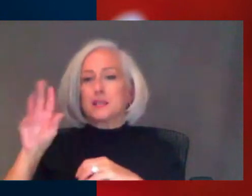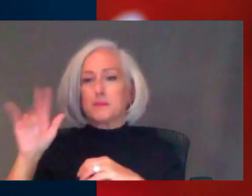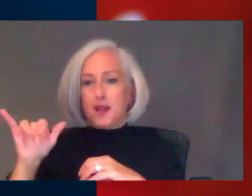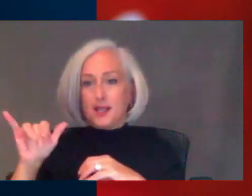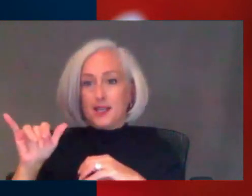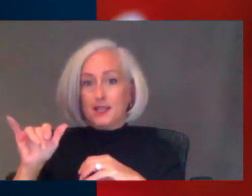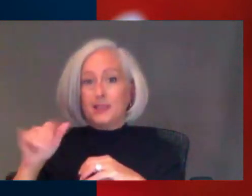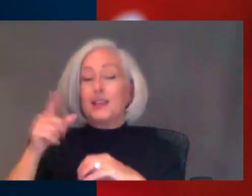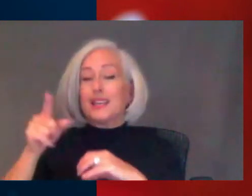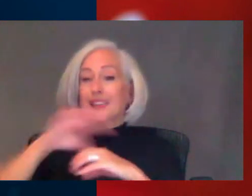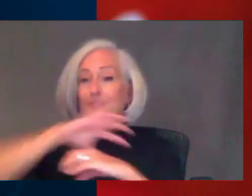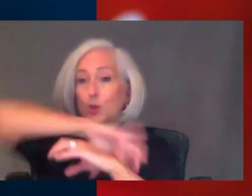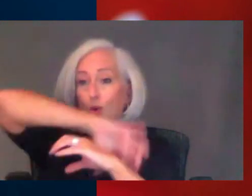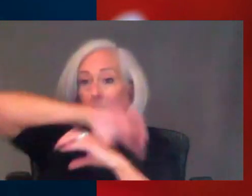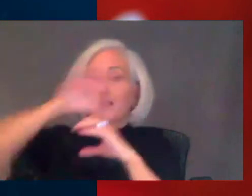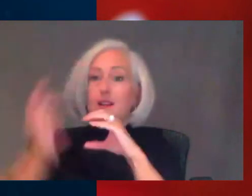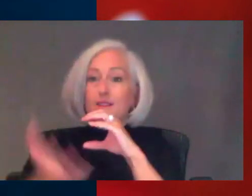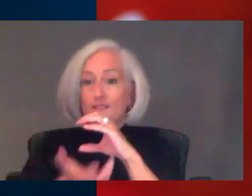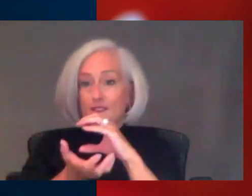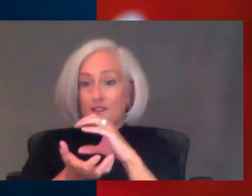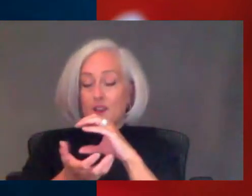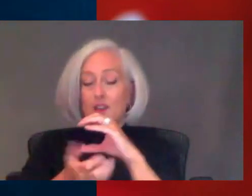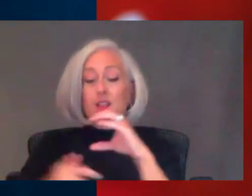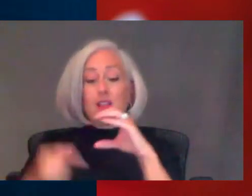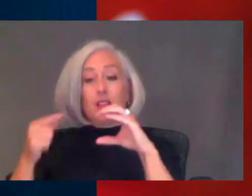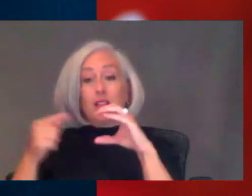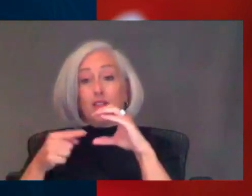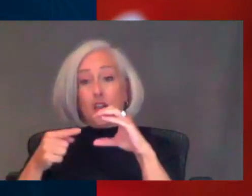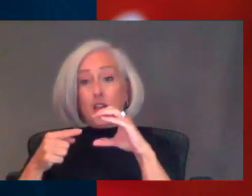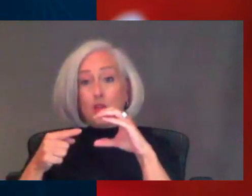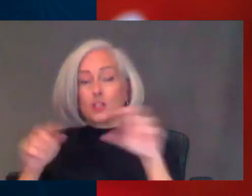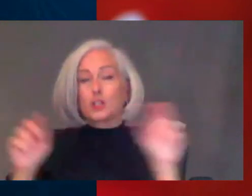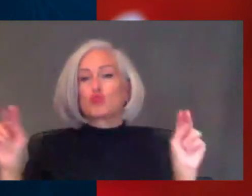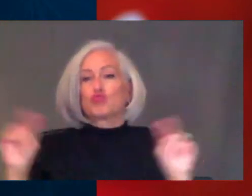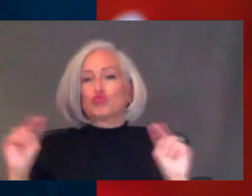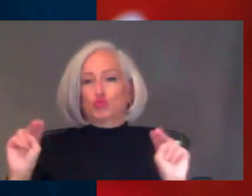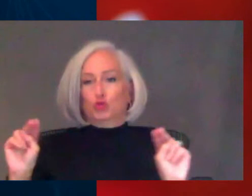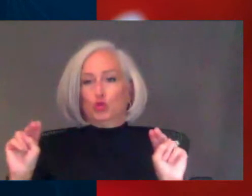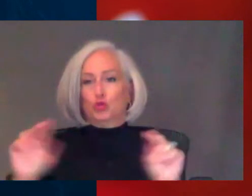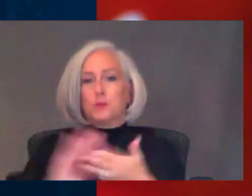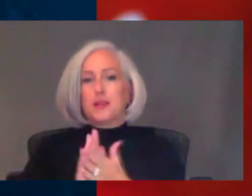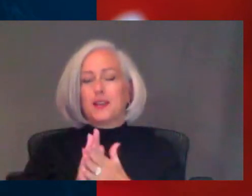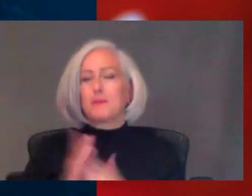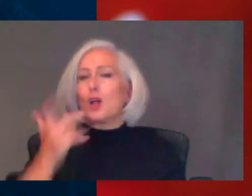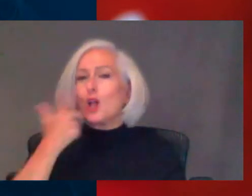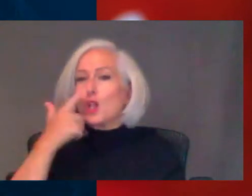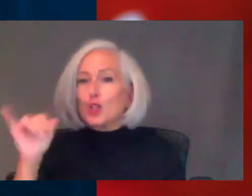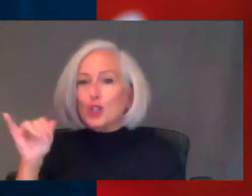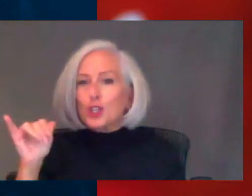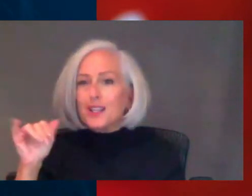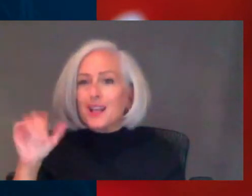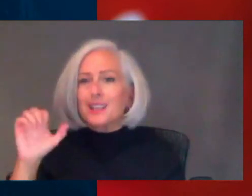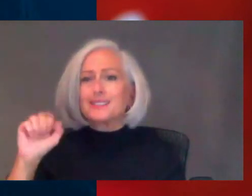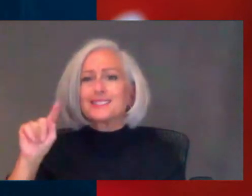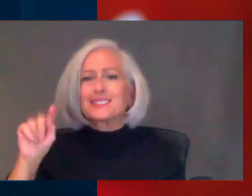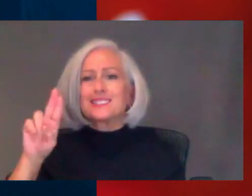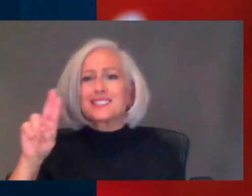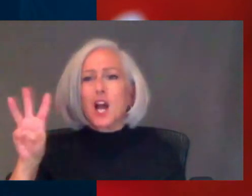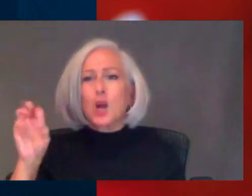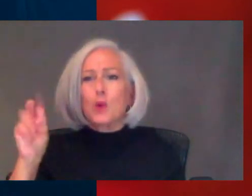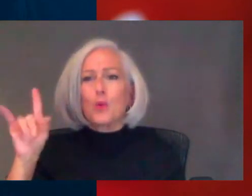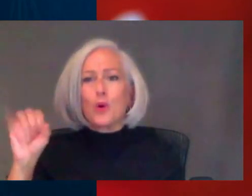be great. So we are launching a study sponsored by the National Institute of Health called PRECISE.